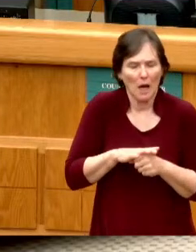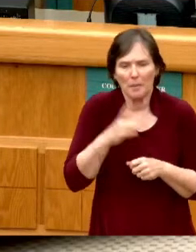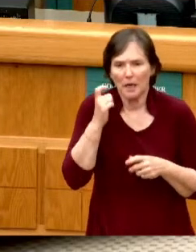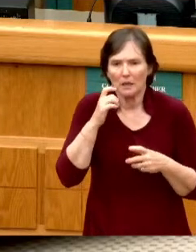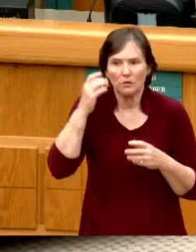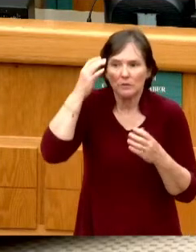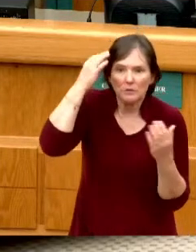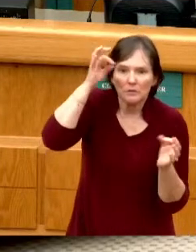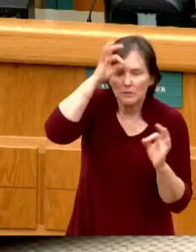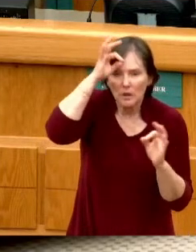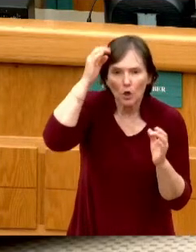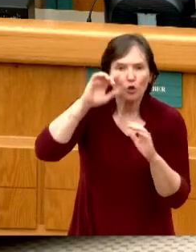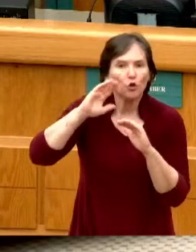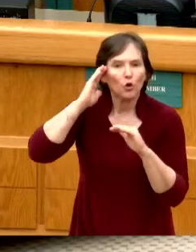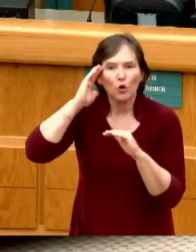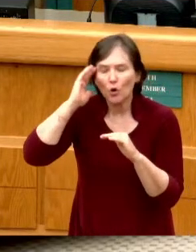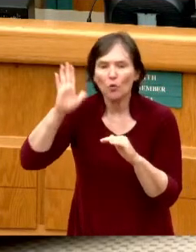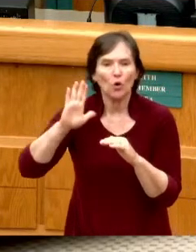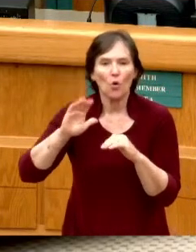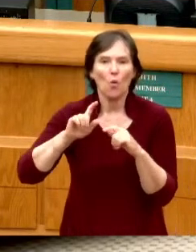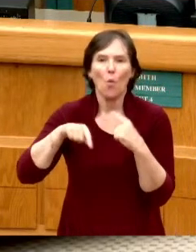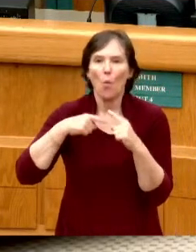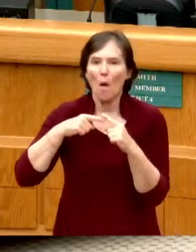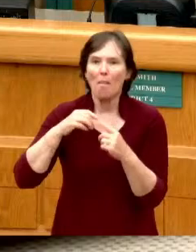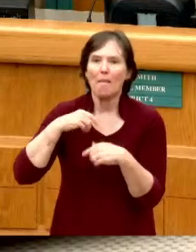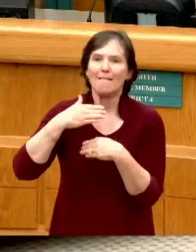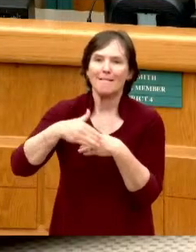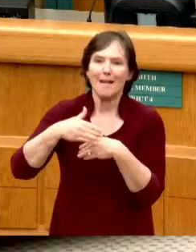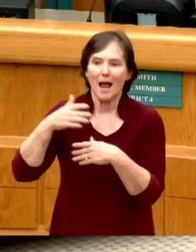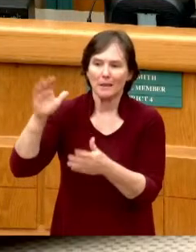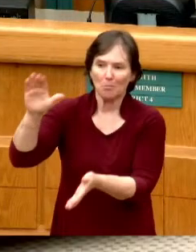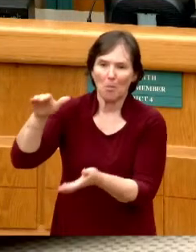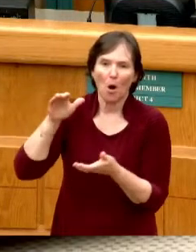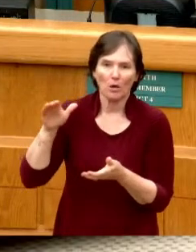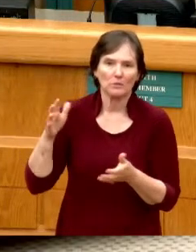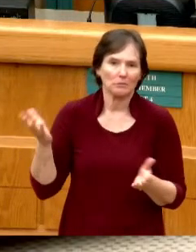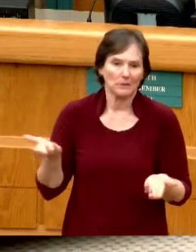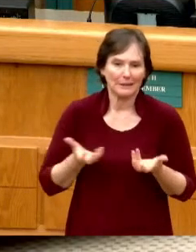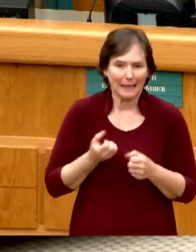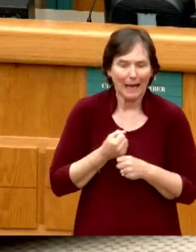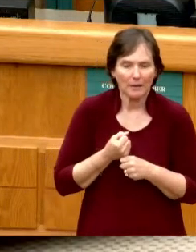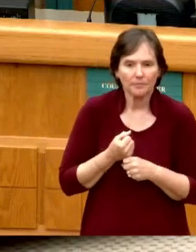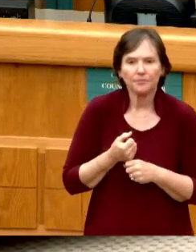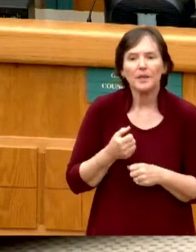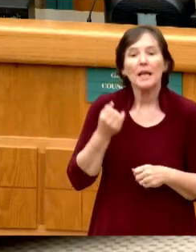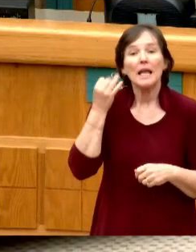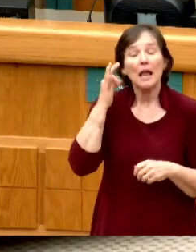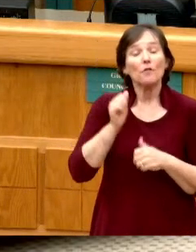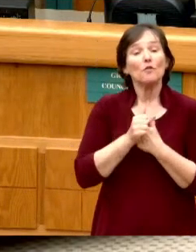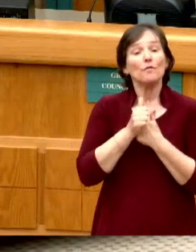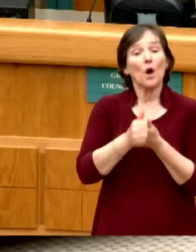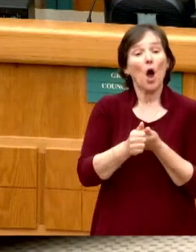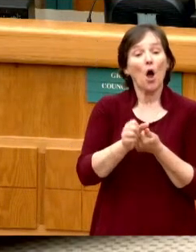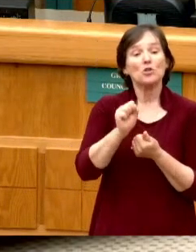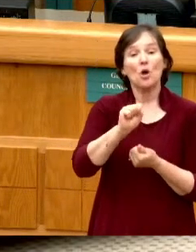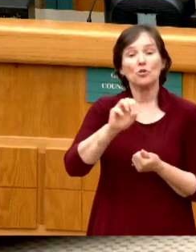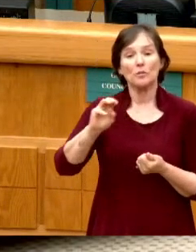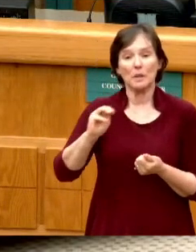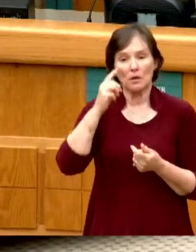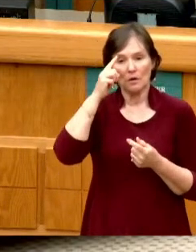we're waiting anxiously like you are. But if you follow the social media with the City of Corpus Christi, as well